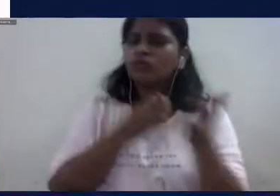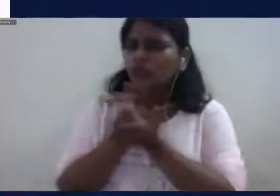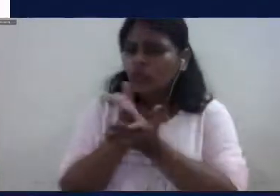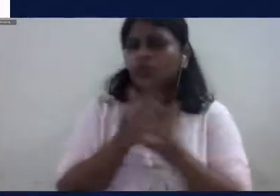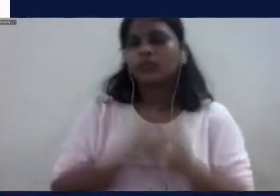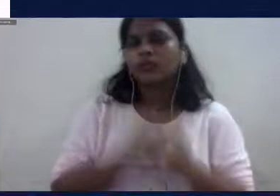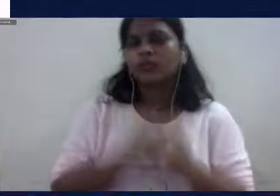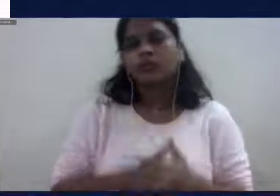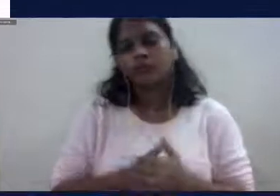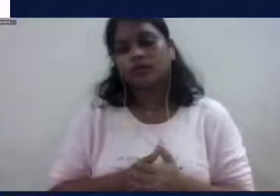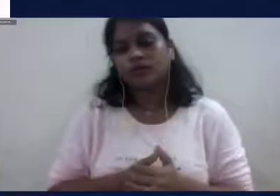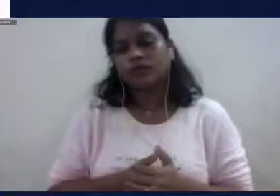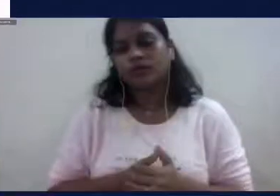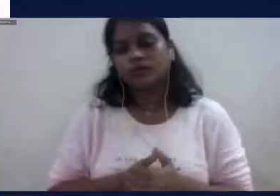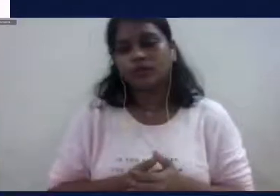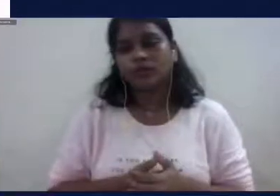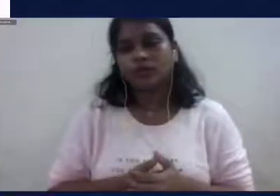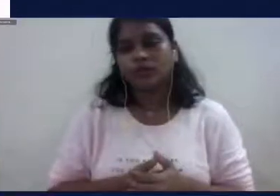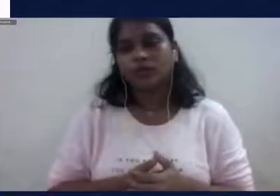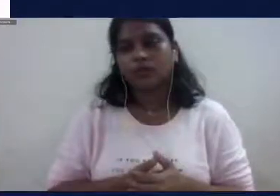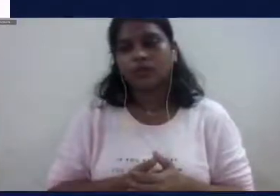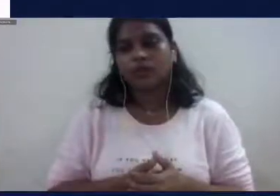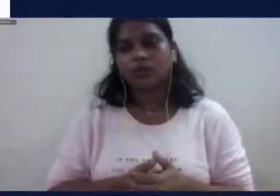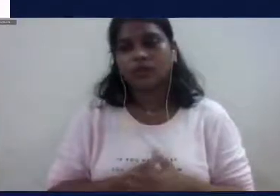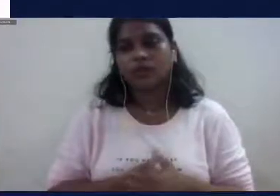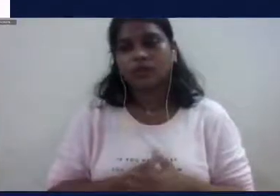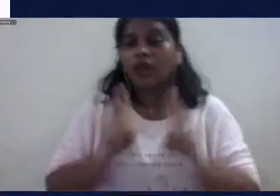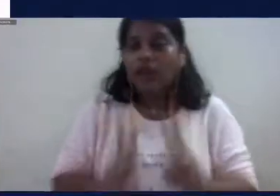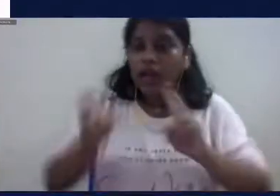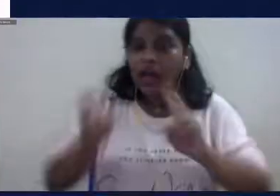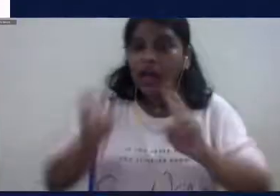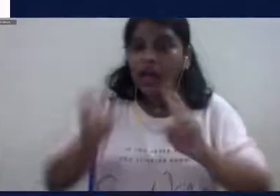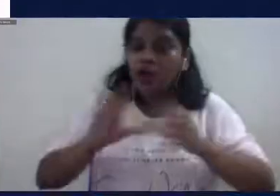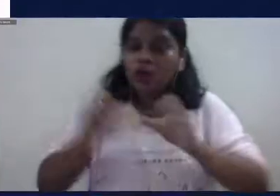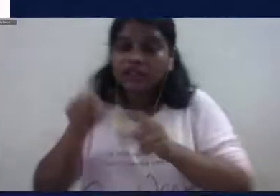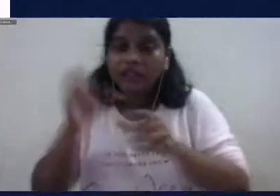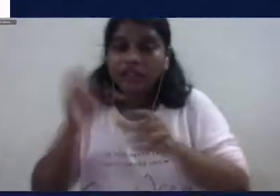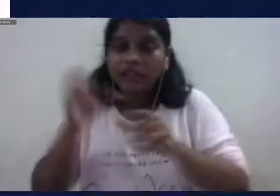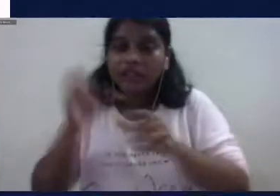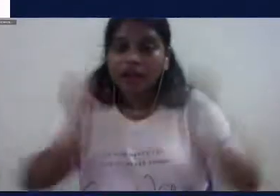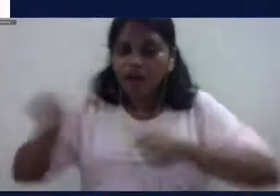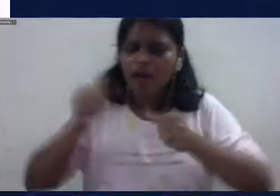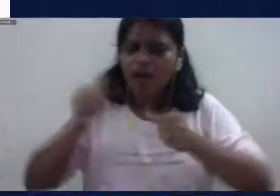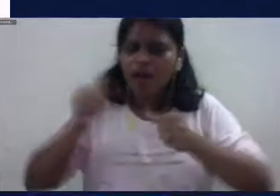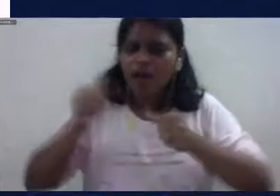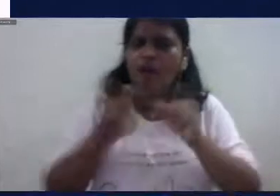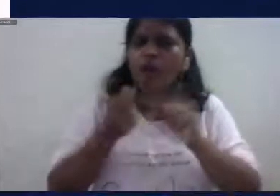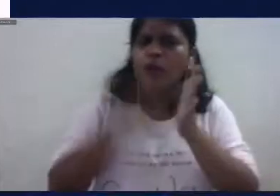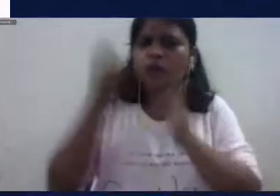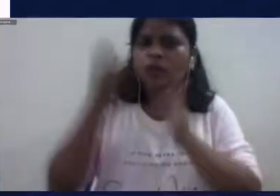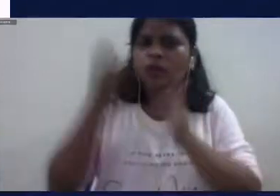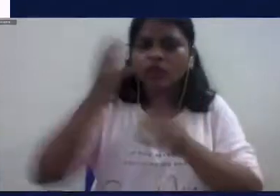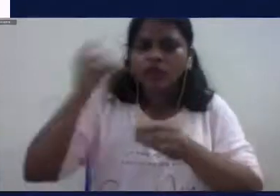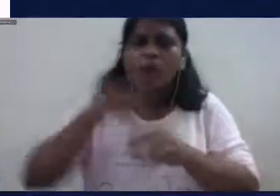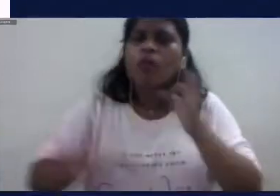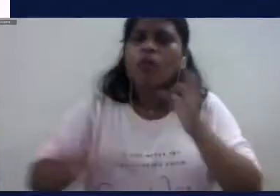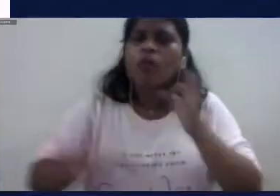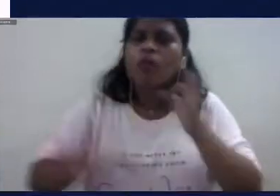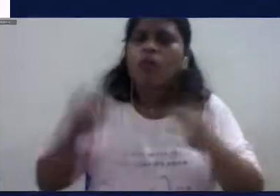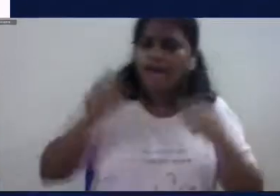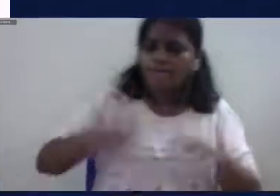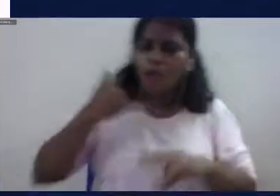um, through the autonomous cars and through the concept of the autonomous cars. And they said, what if I have a